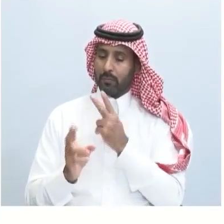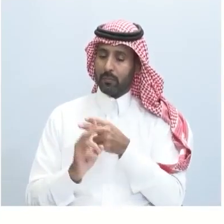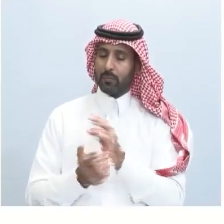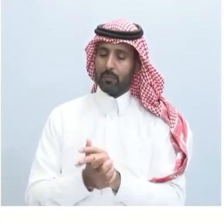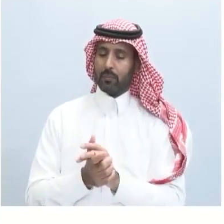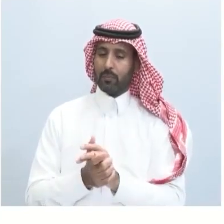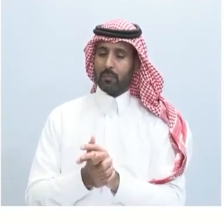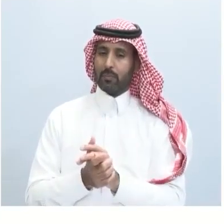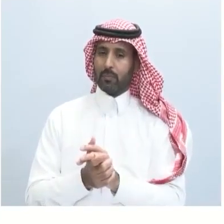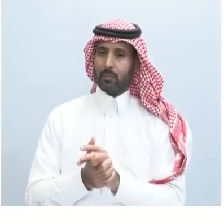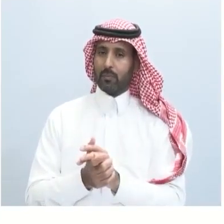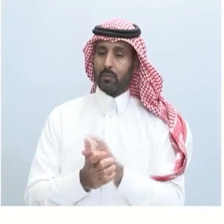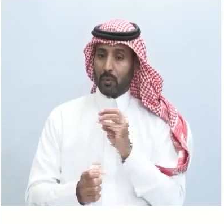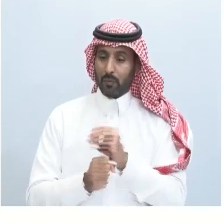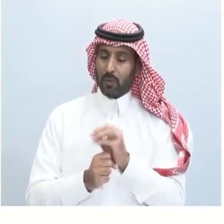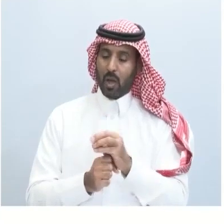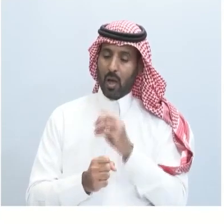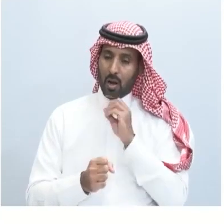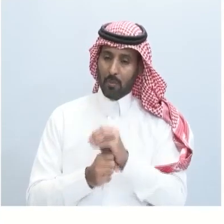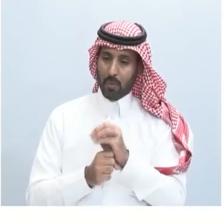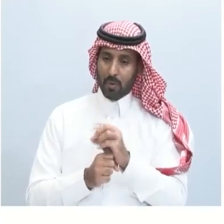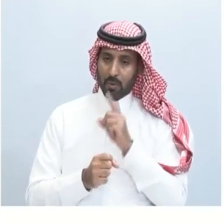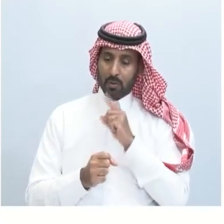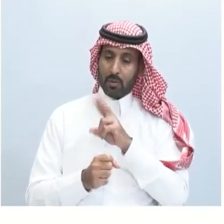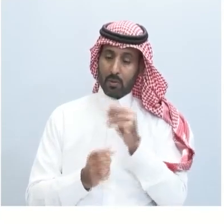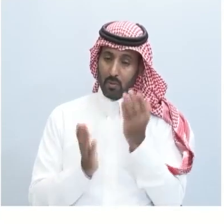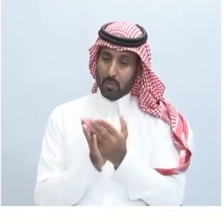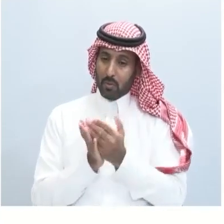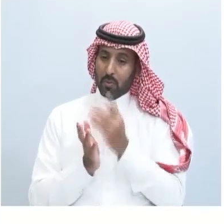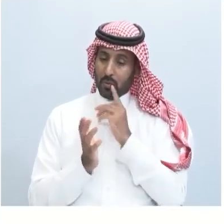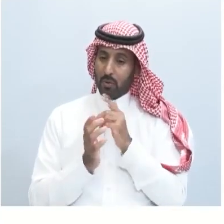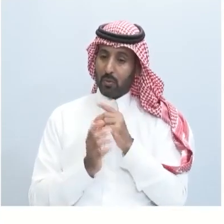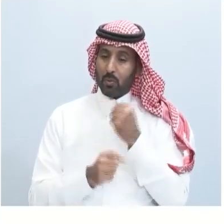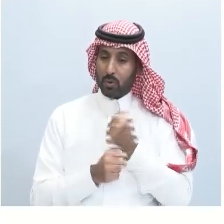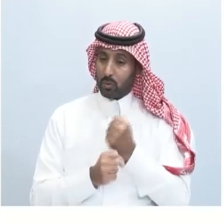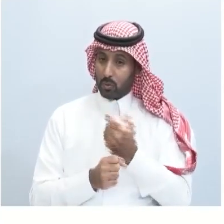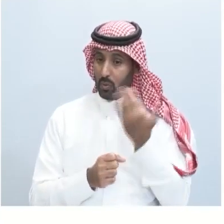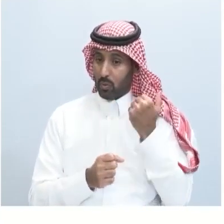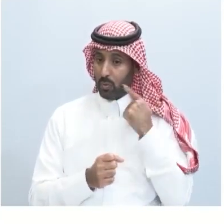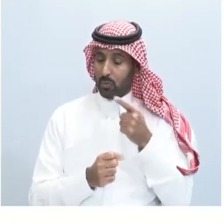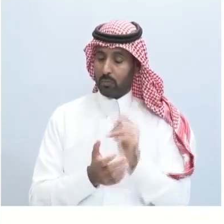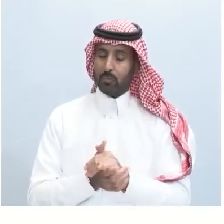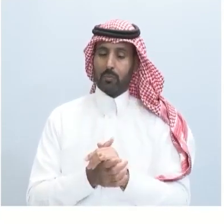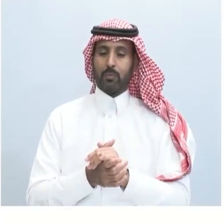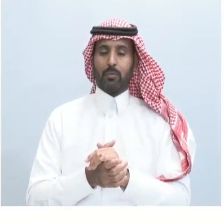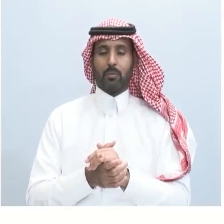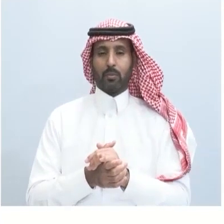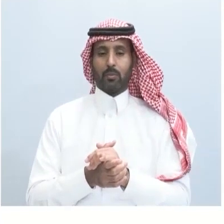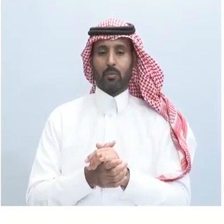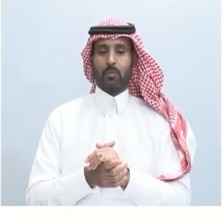you. Give your news, as in school, a recent activity you have taken up. So you give your